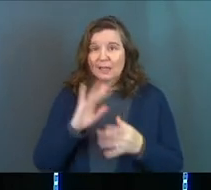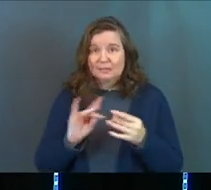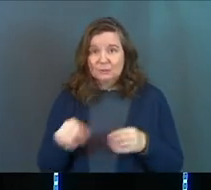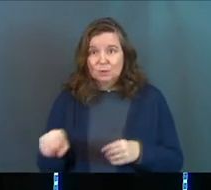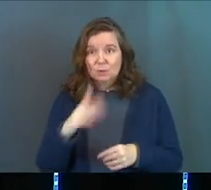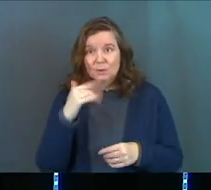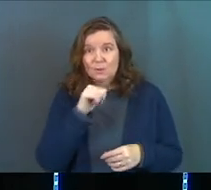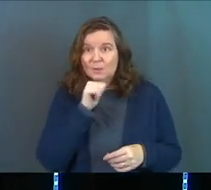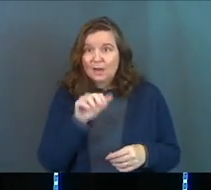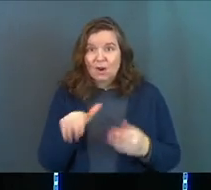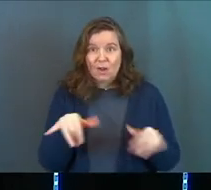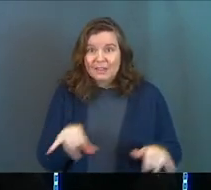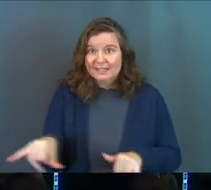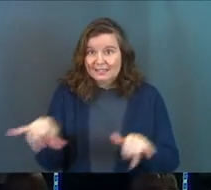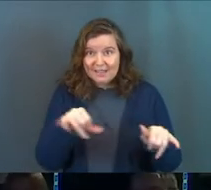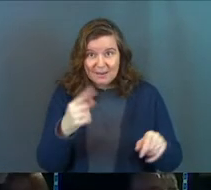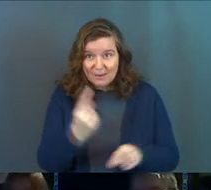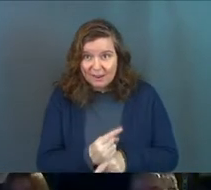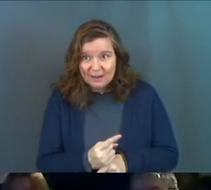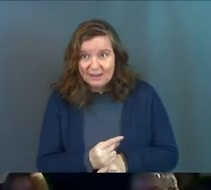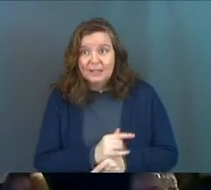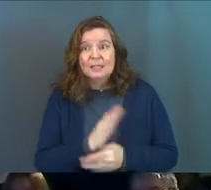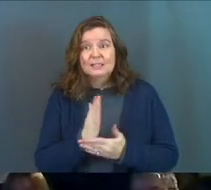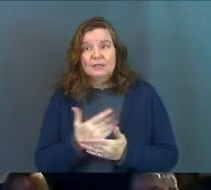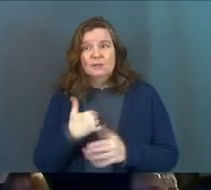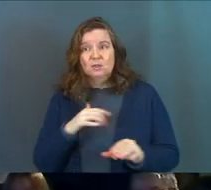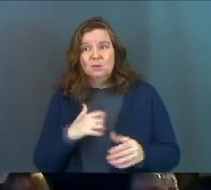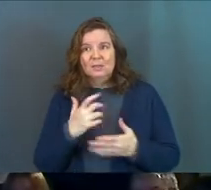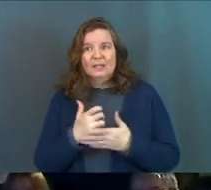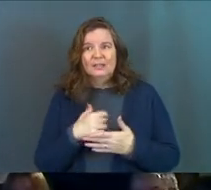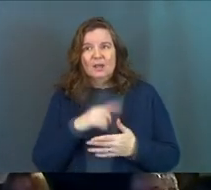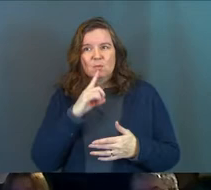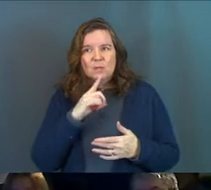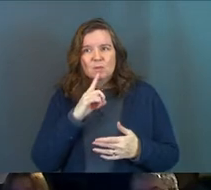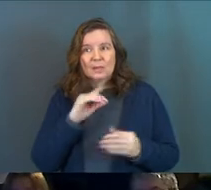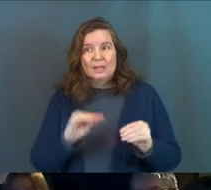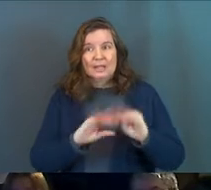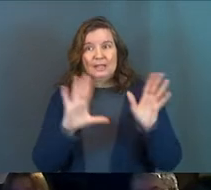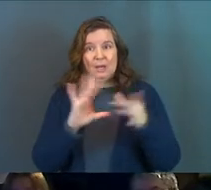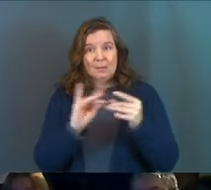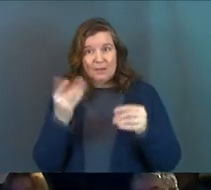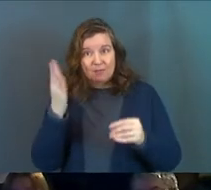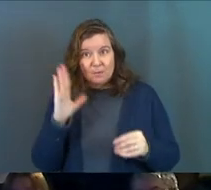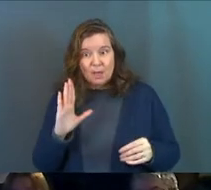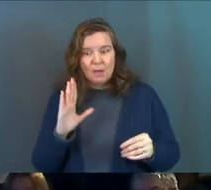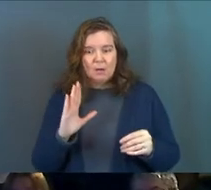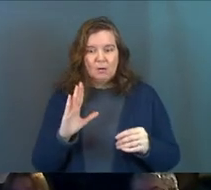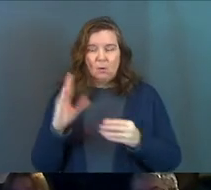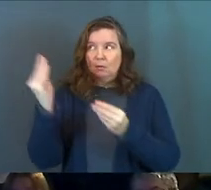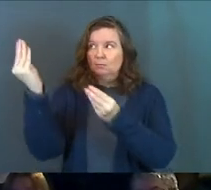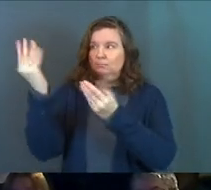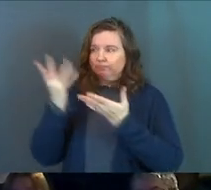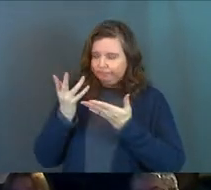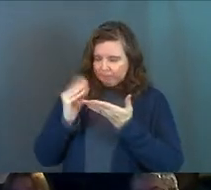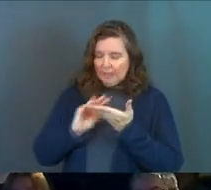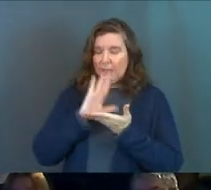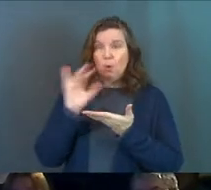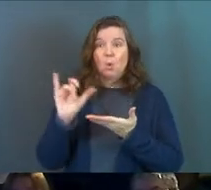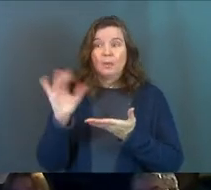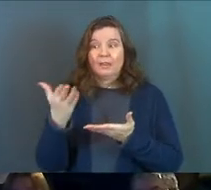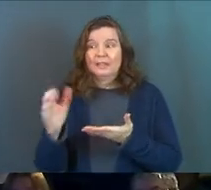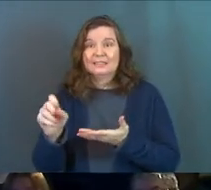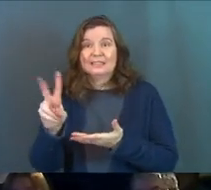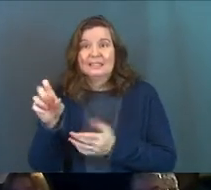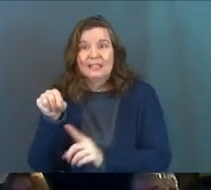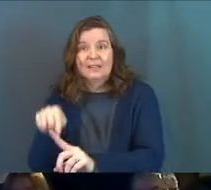speaks to you, because we're not all the same, right? Like some of us do get that like really, really clear message from God, or you get that thing from like Steve had.